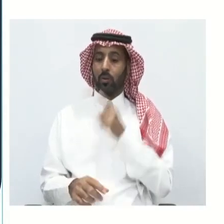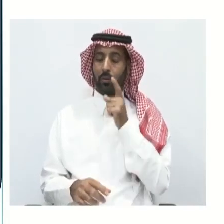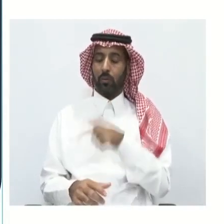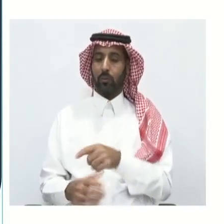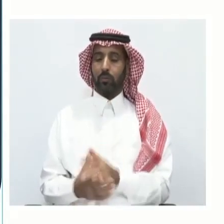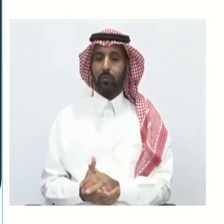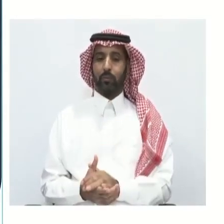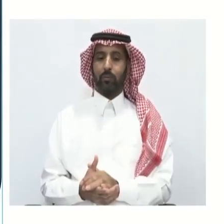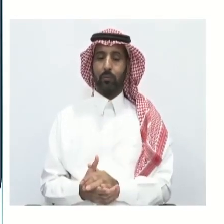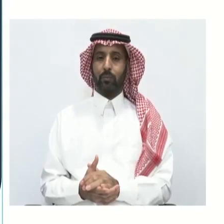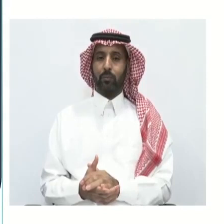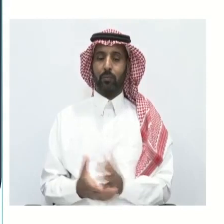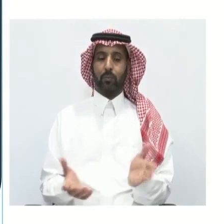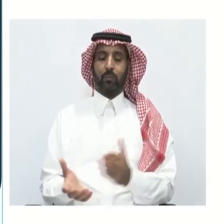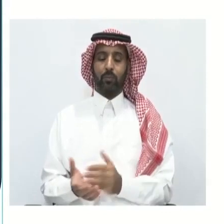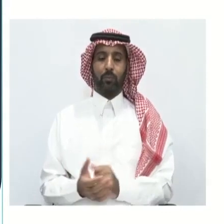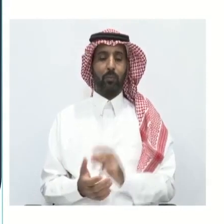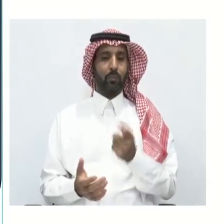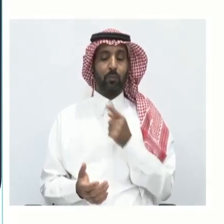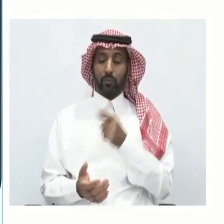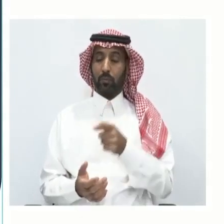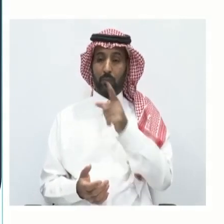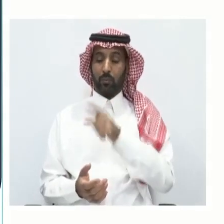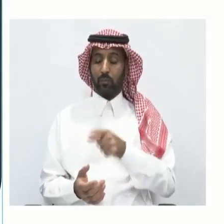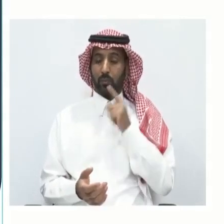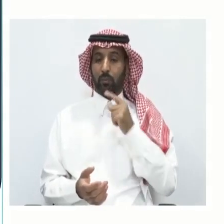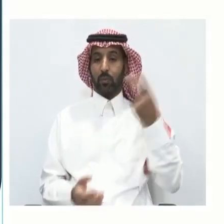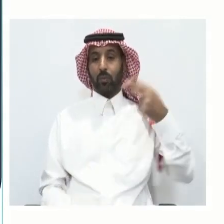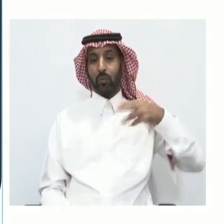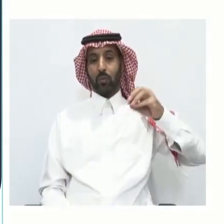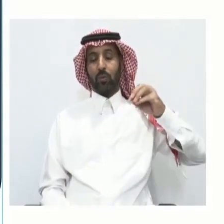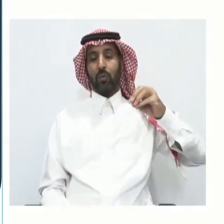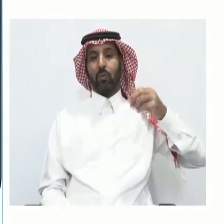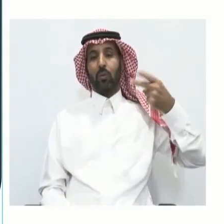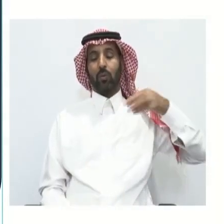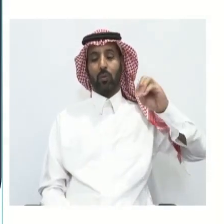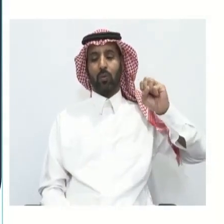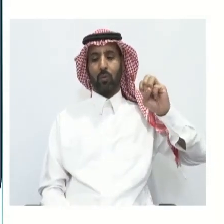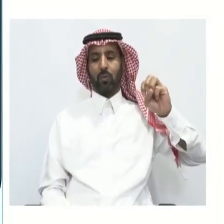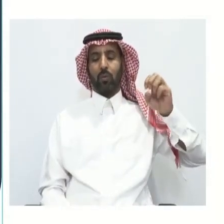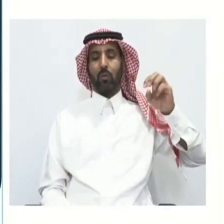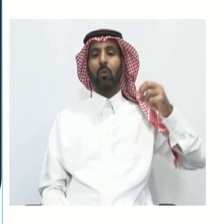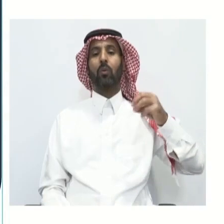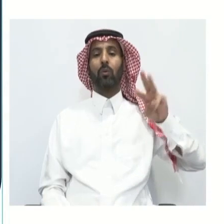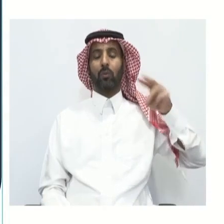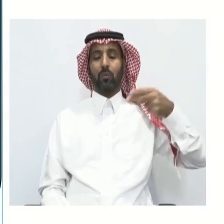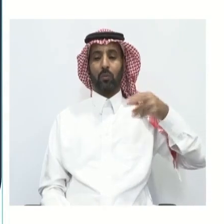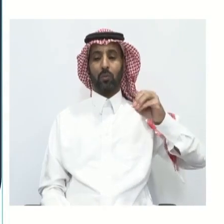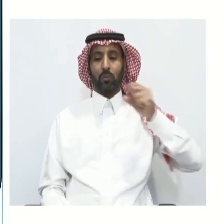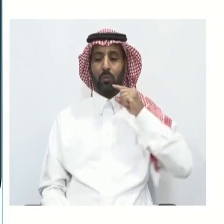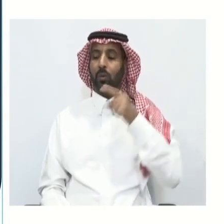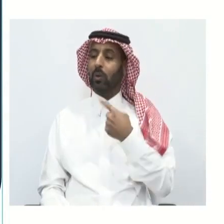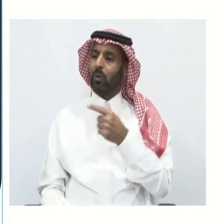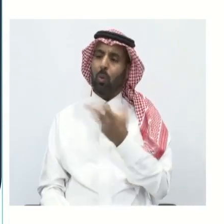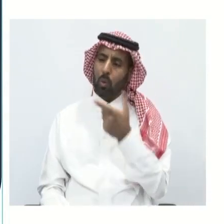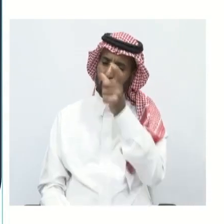asking for a person here? Who is asking? This is who here. So who is asking for a person? Who is going